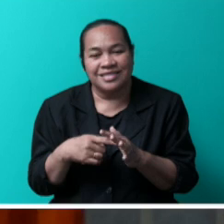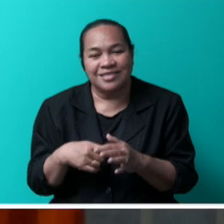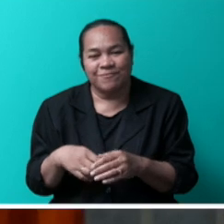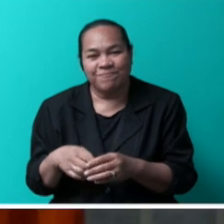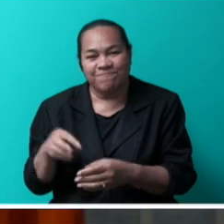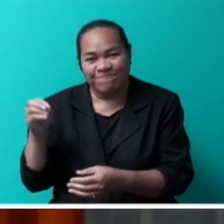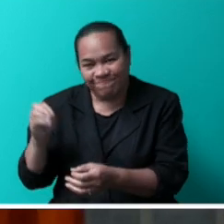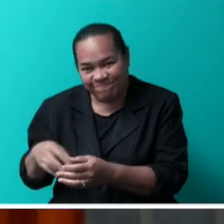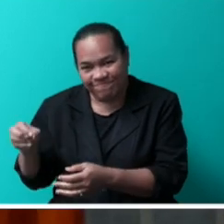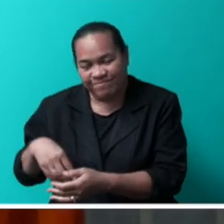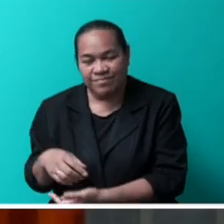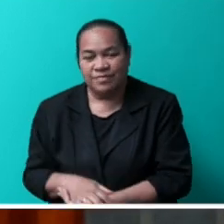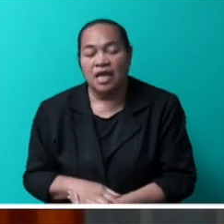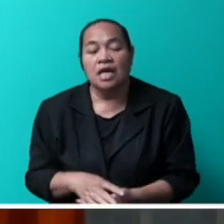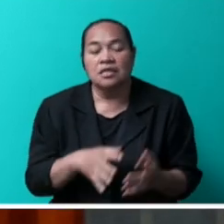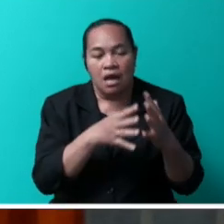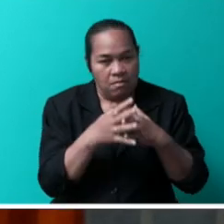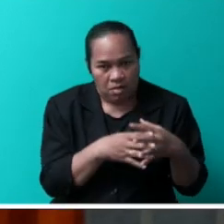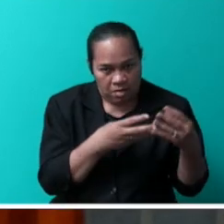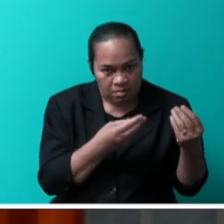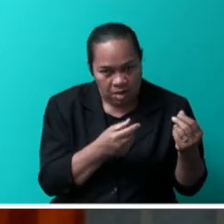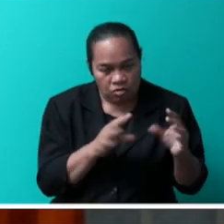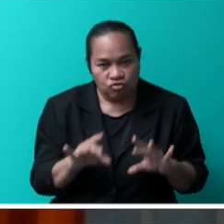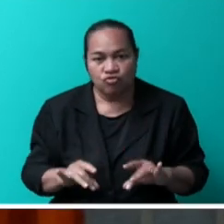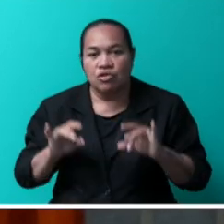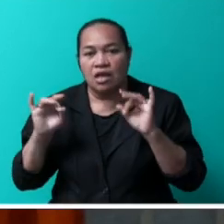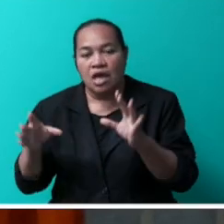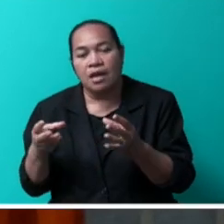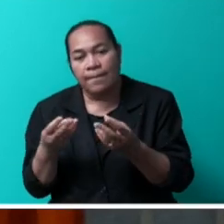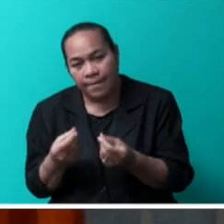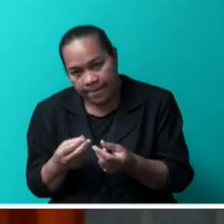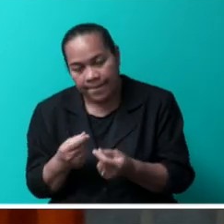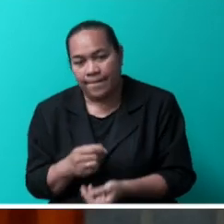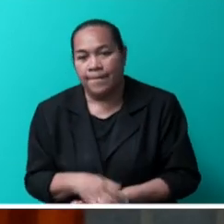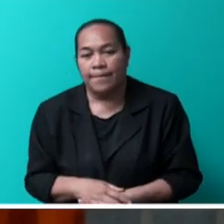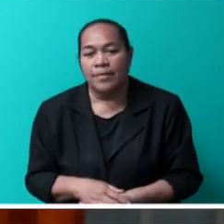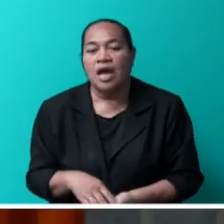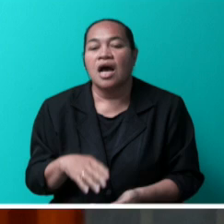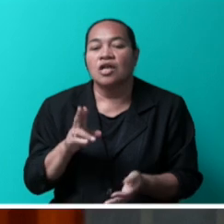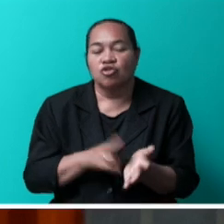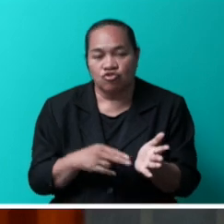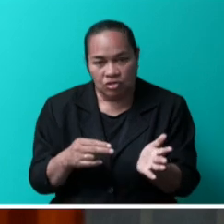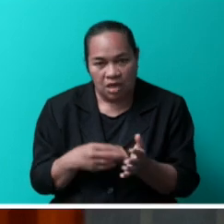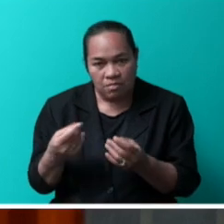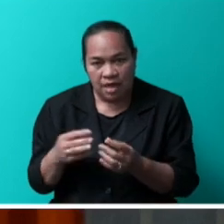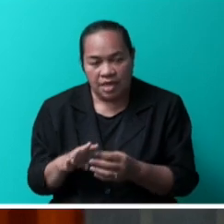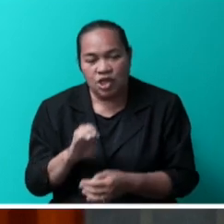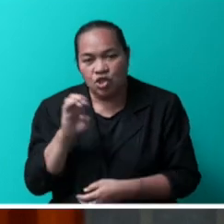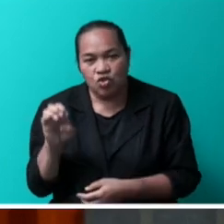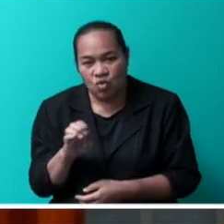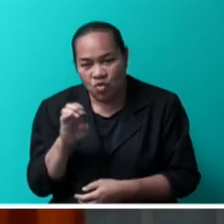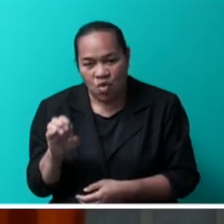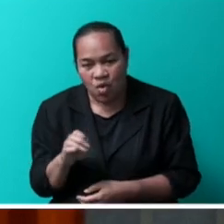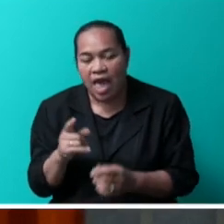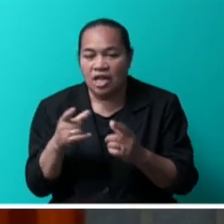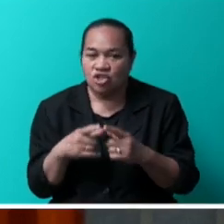the US dollars, Australian dollar, New Zealand dollar, euro, and